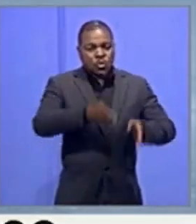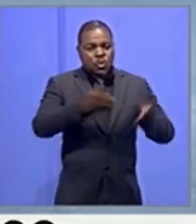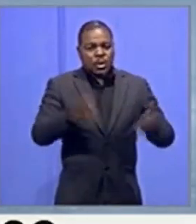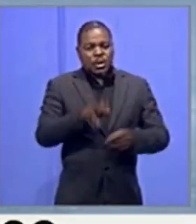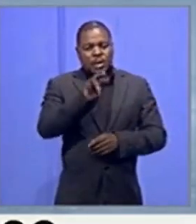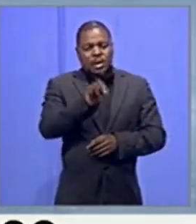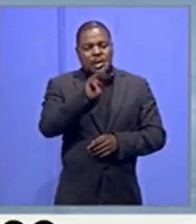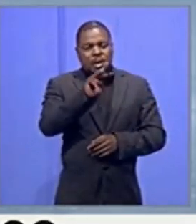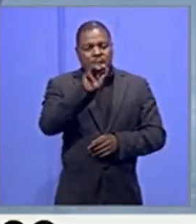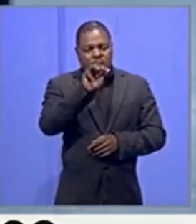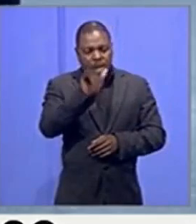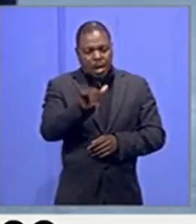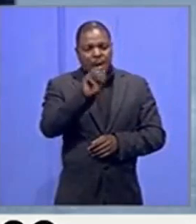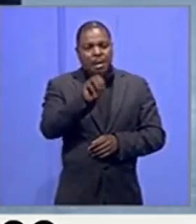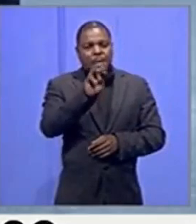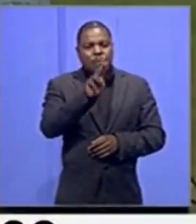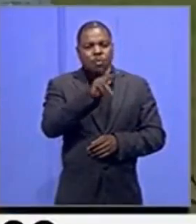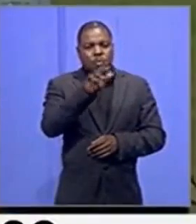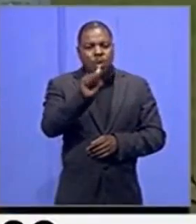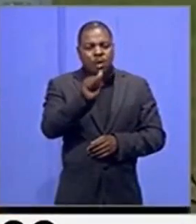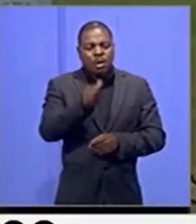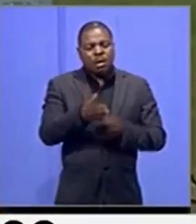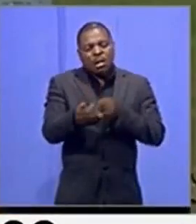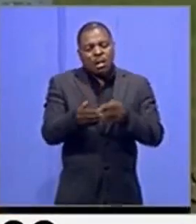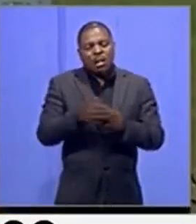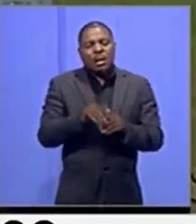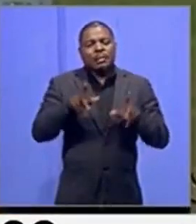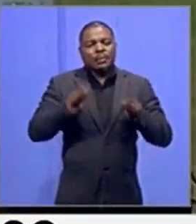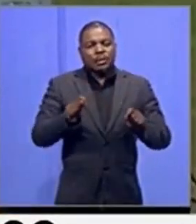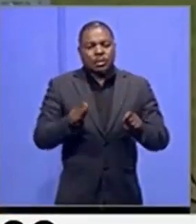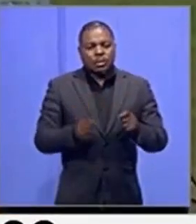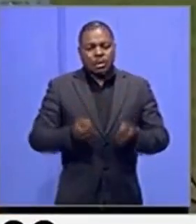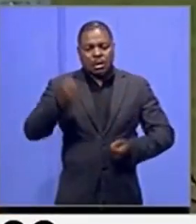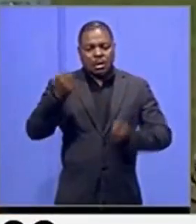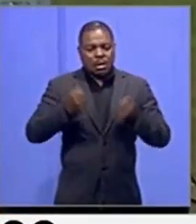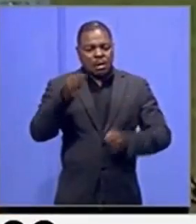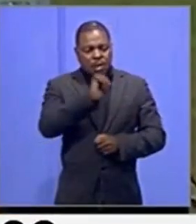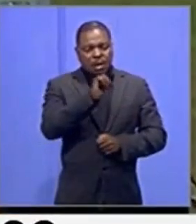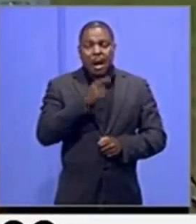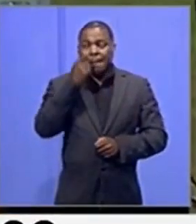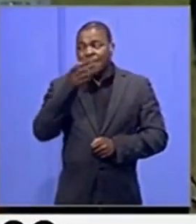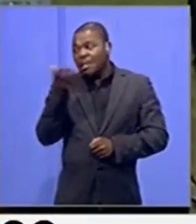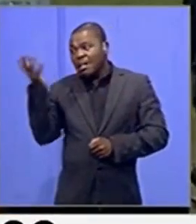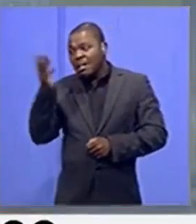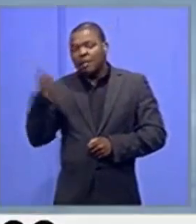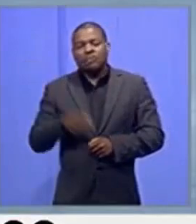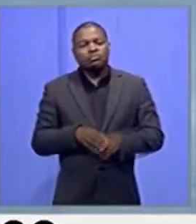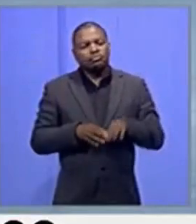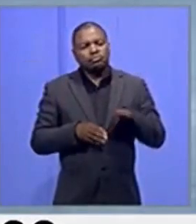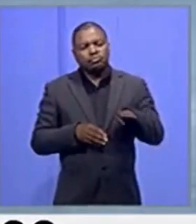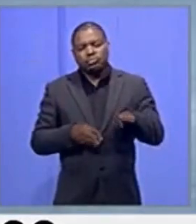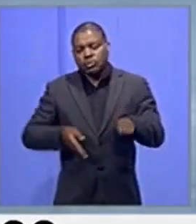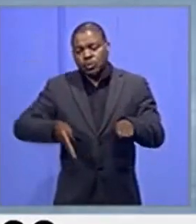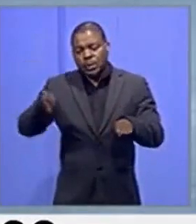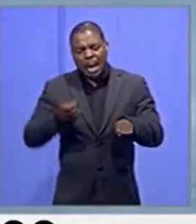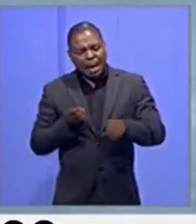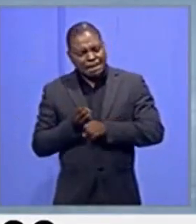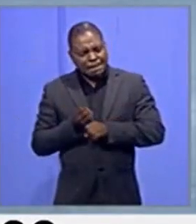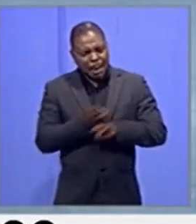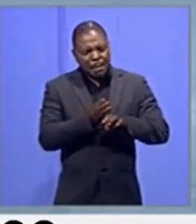Nyamga mmileng o lebilego ka Cape Town. Sefatanaga sa bona se setlilwe ke monnatsoko yo a bego a eme ka thoko ga